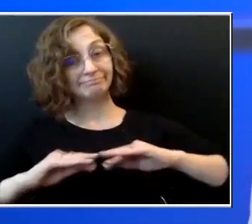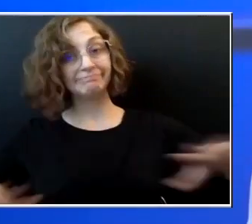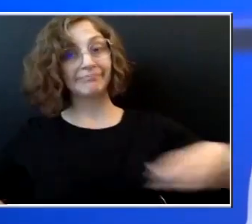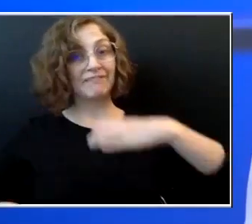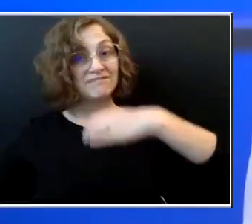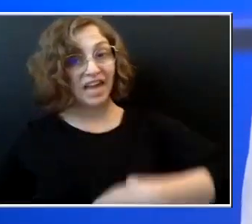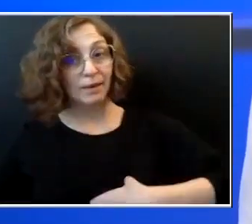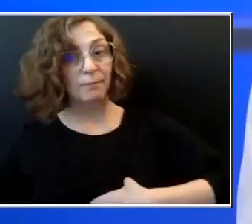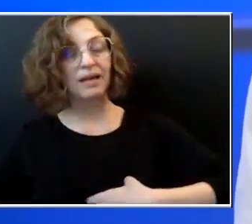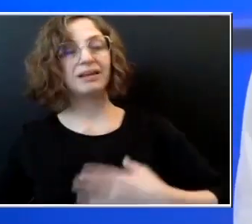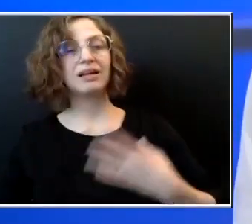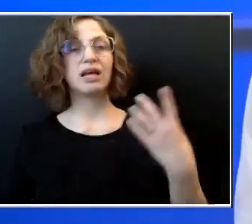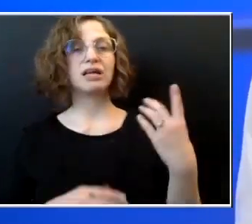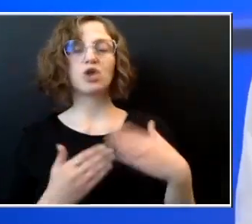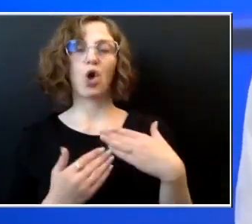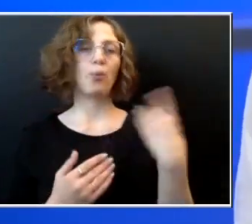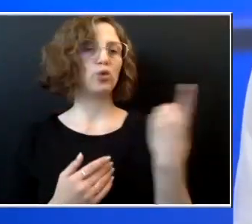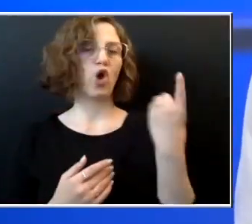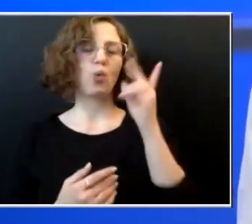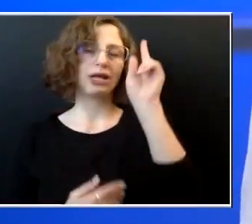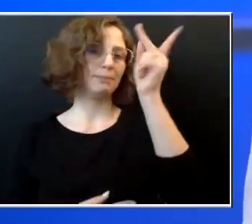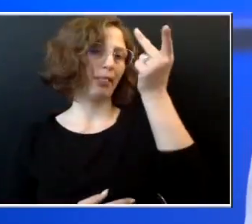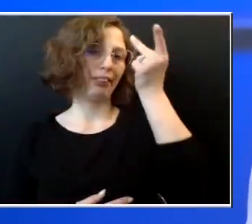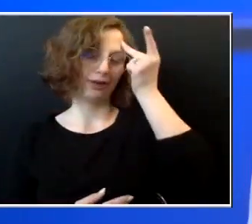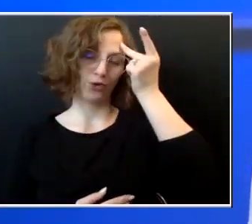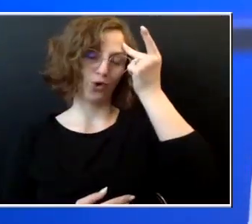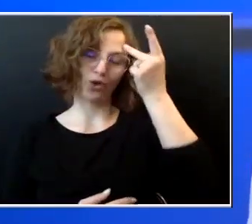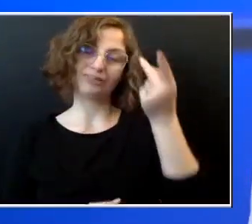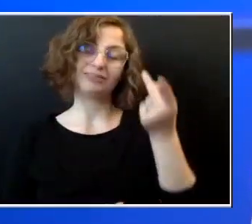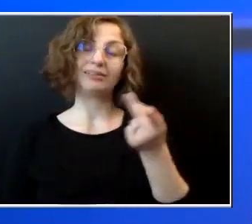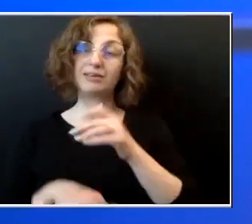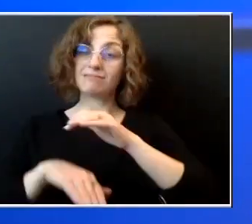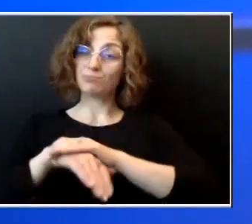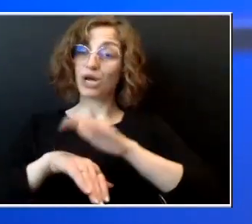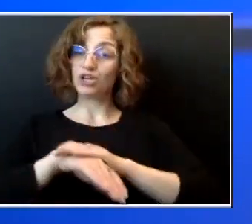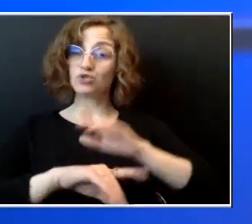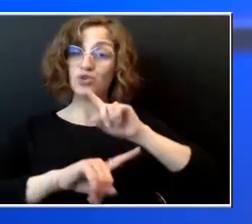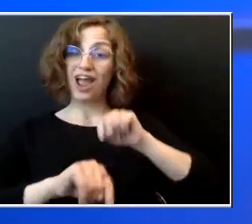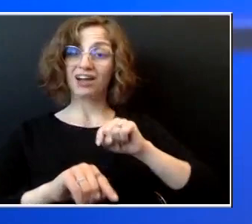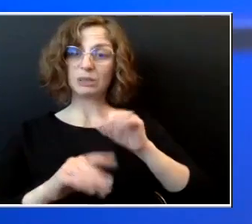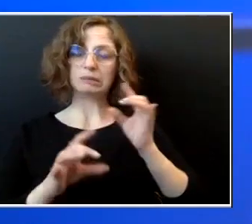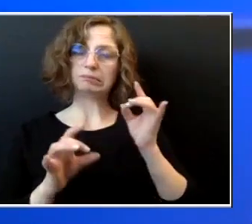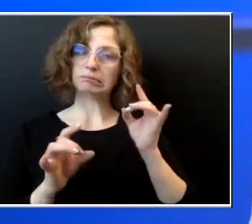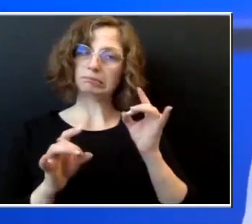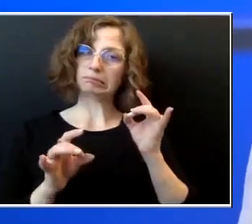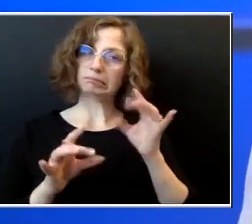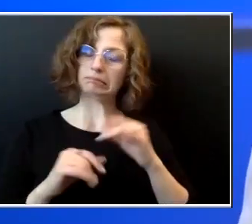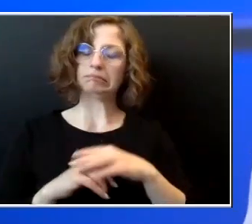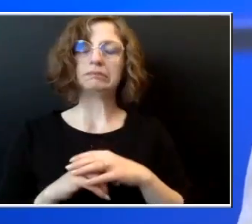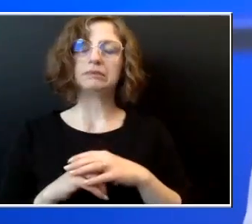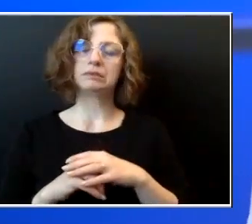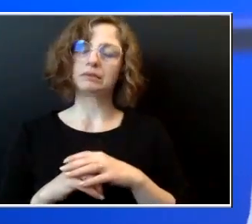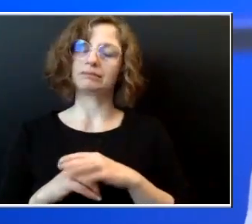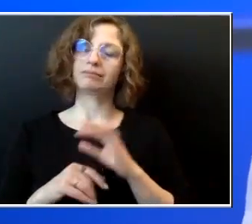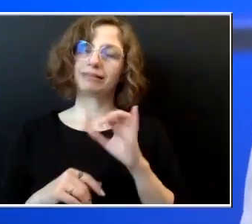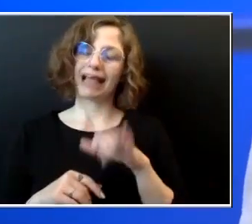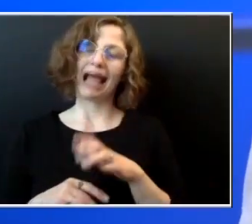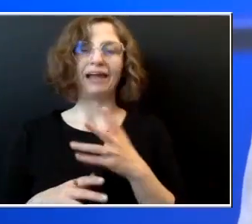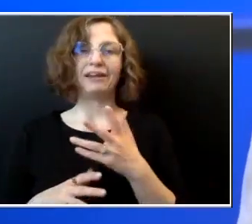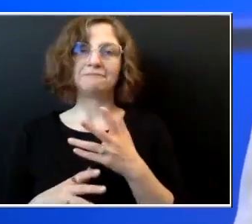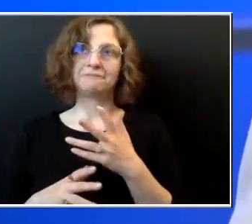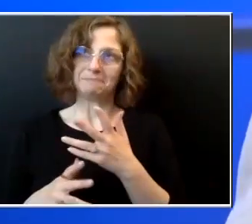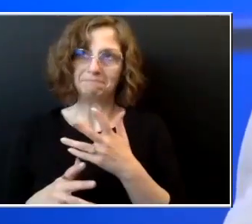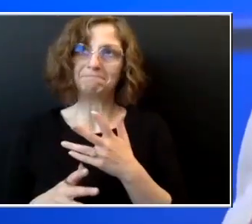British reacted poorly in a way that brought down the Prime Minister at that time too. So there's a starving population in